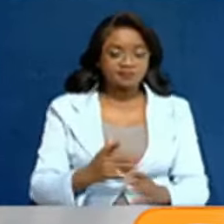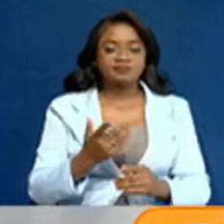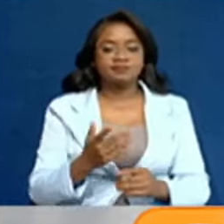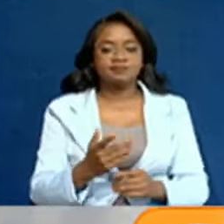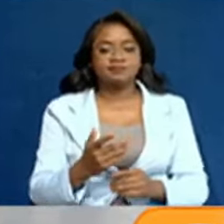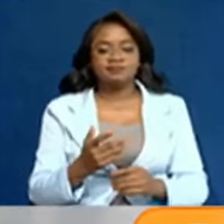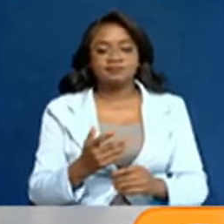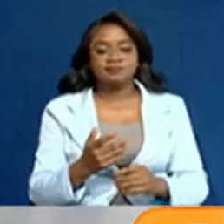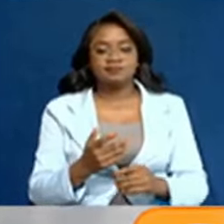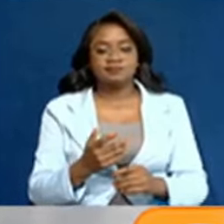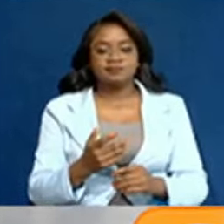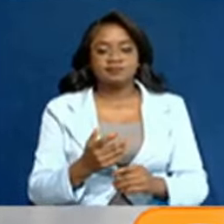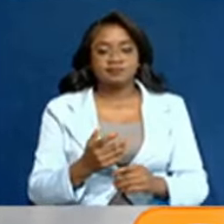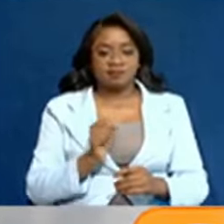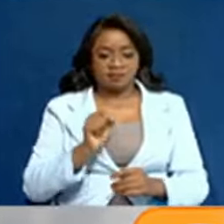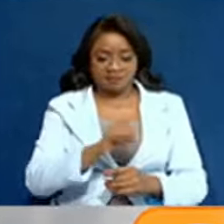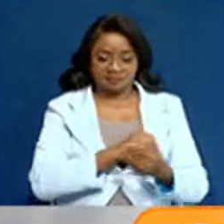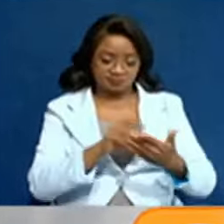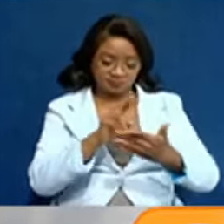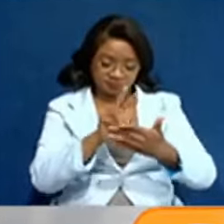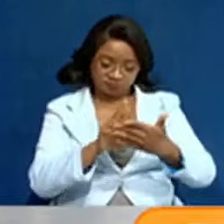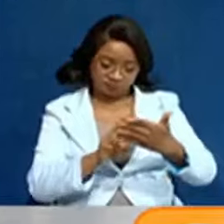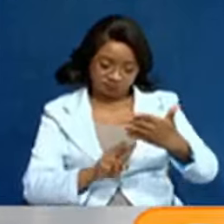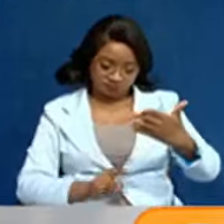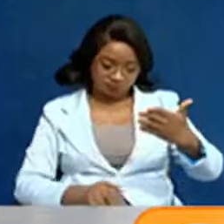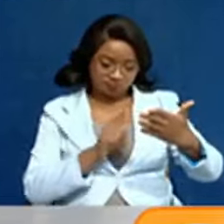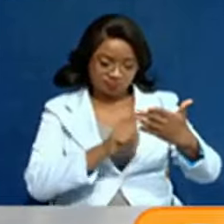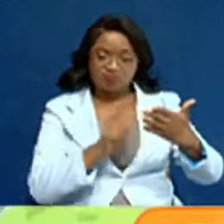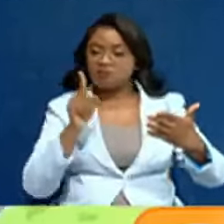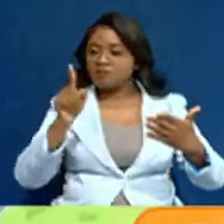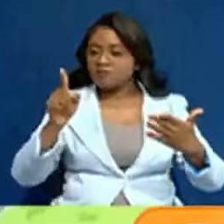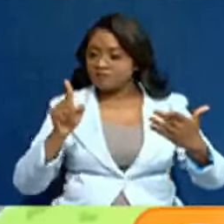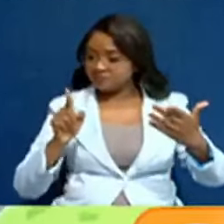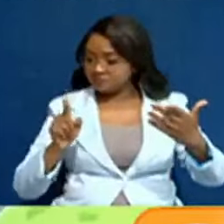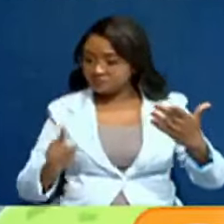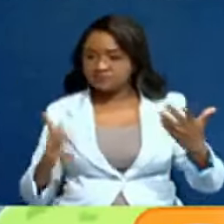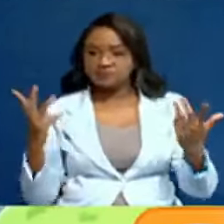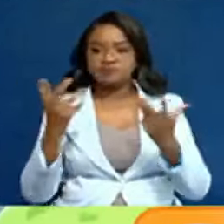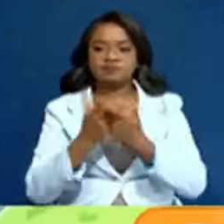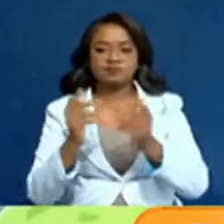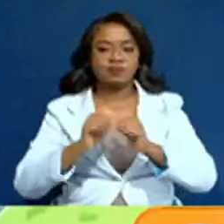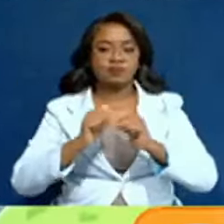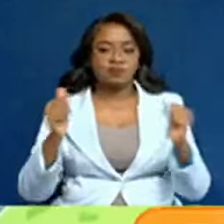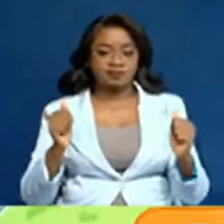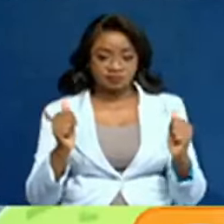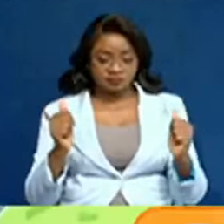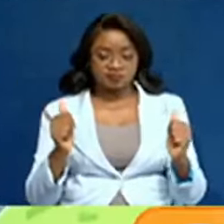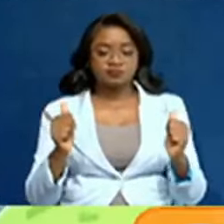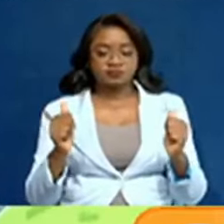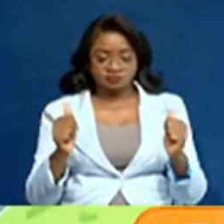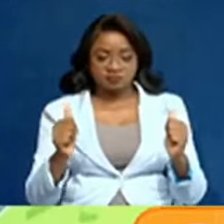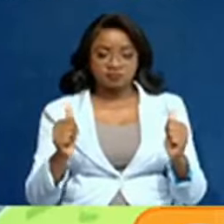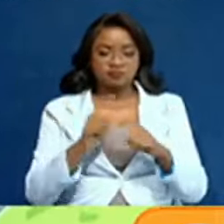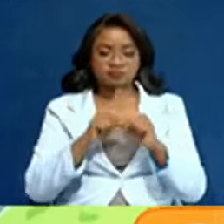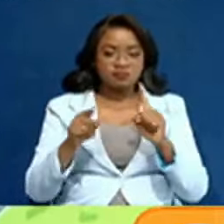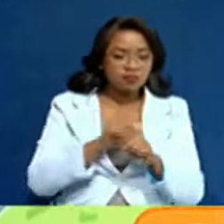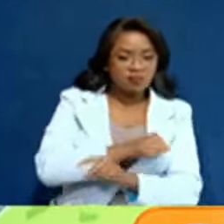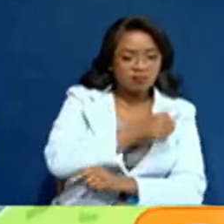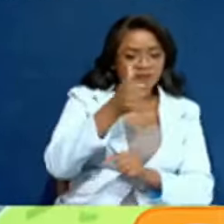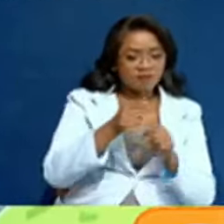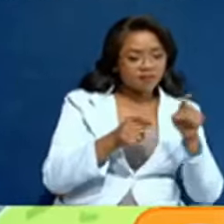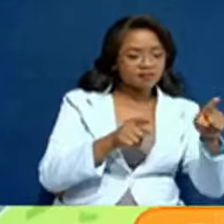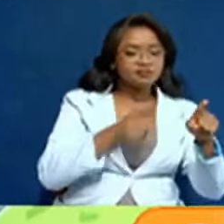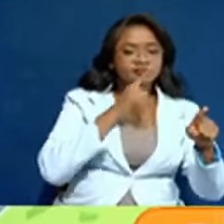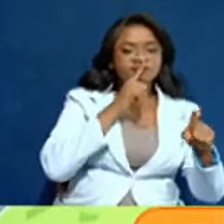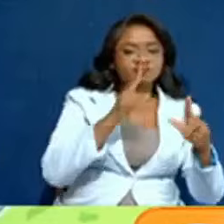the institutions that are lined up in the law and what needs to happen. But on the questions he's raising about capacity, but